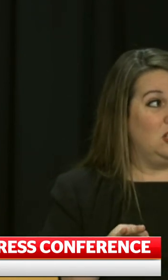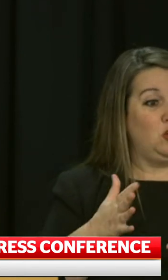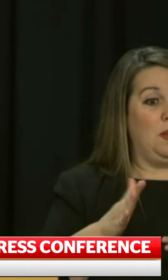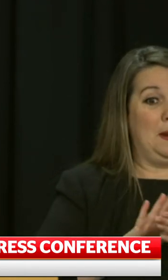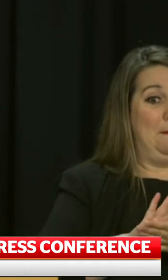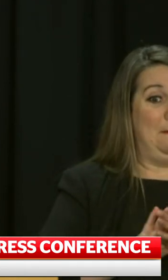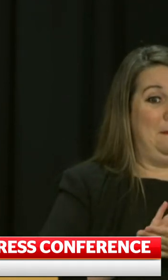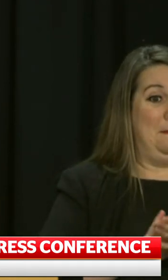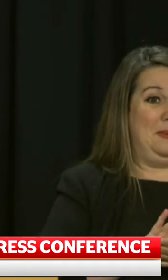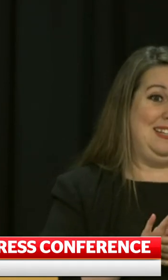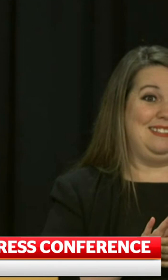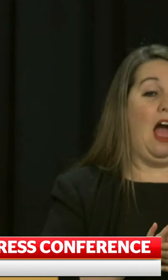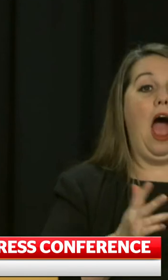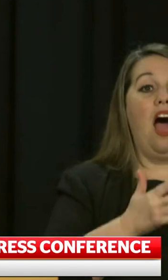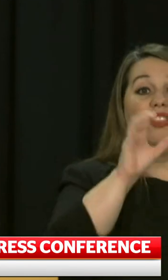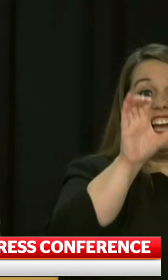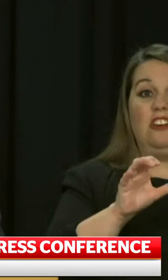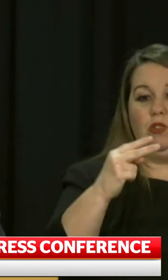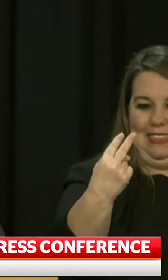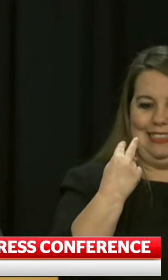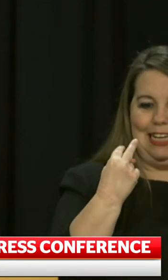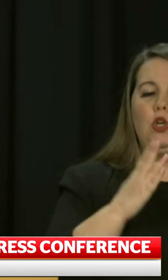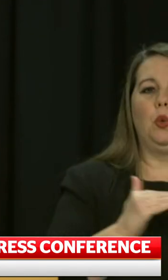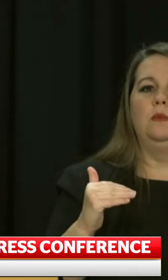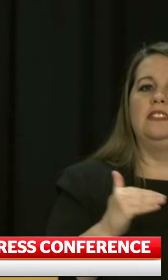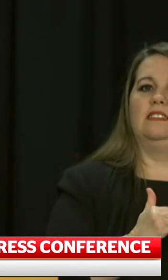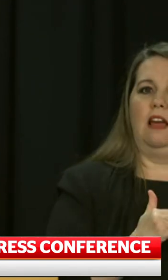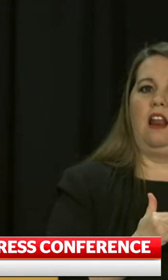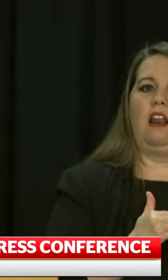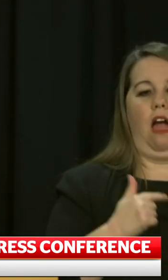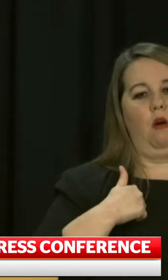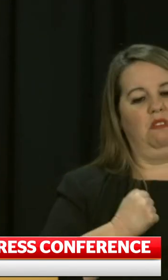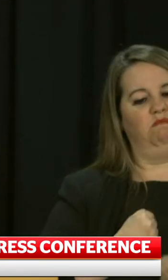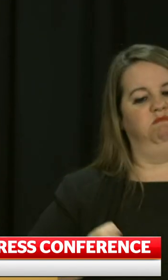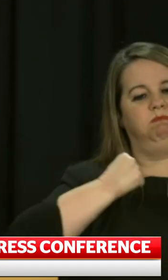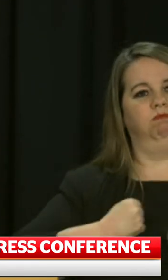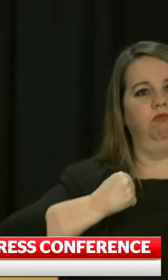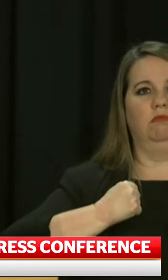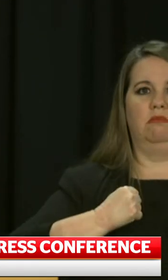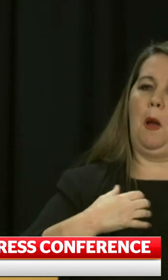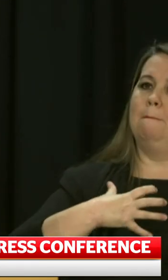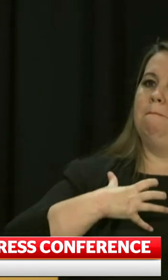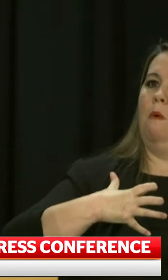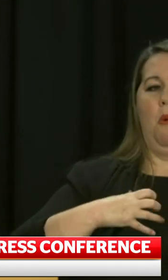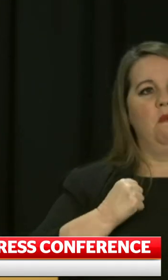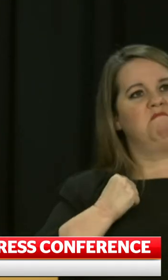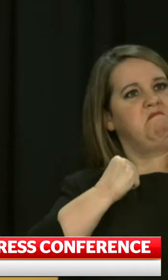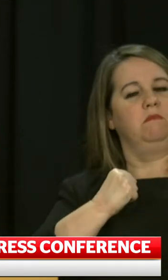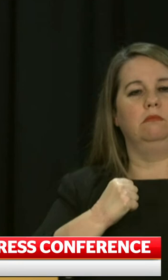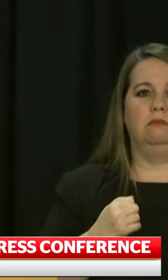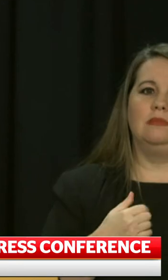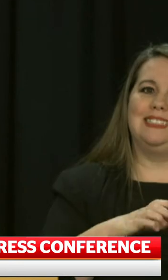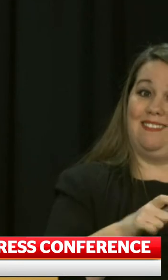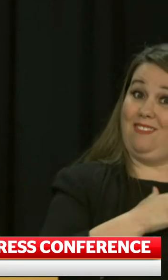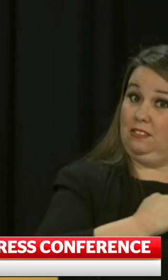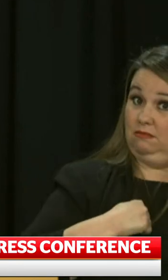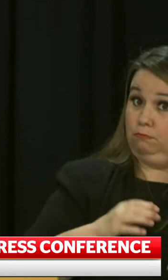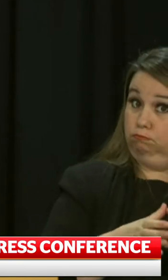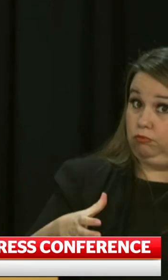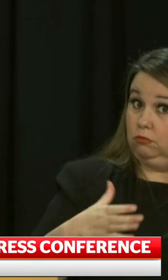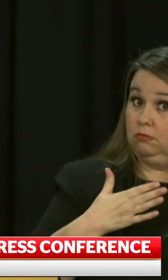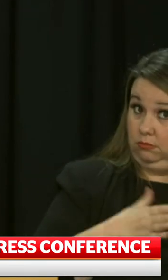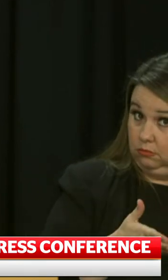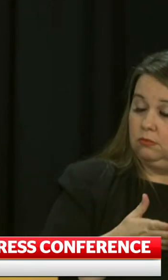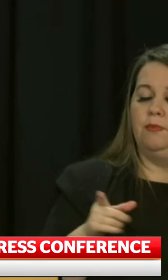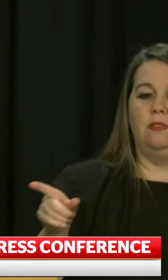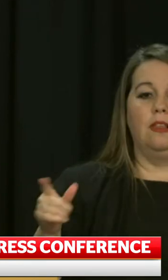its military? Well, I mentioned one of them in my introductory remarks, which is the war in Ukraine, where New Zealand is playing an